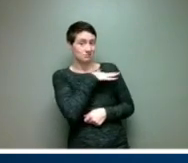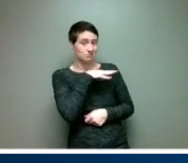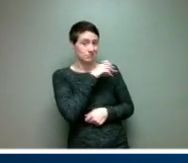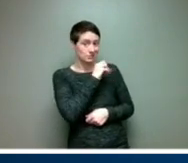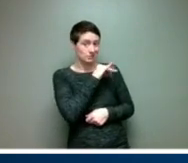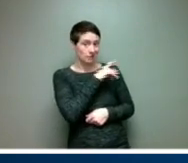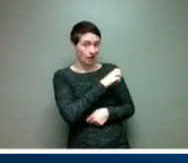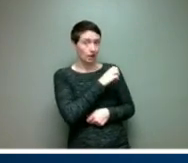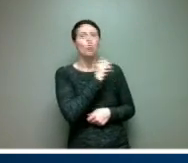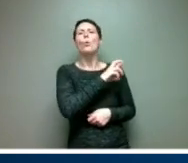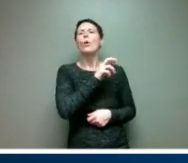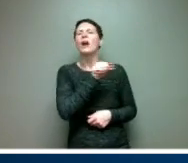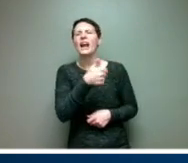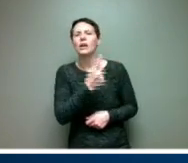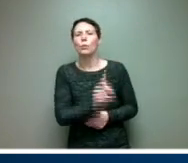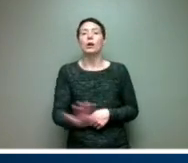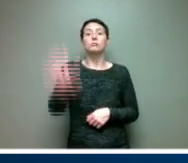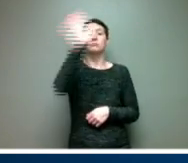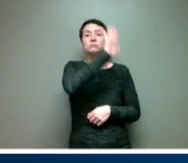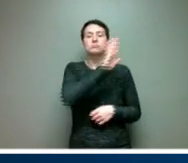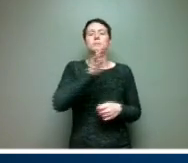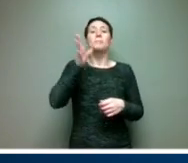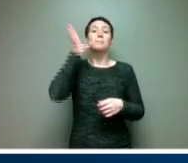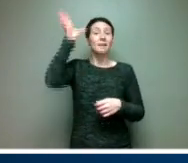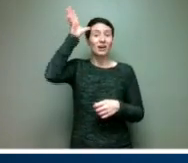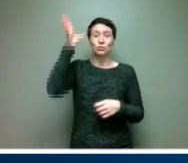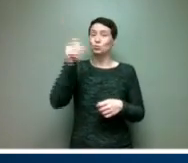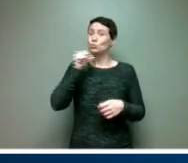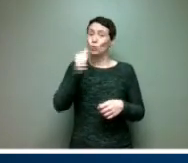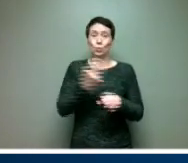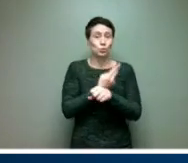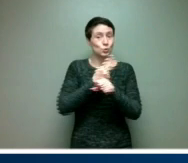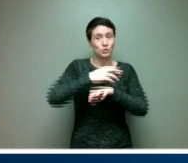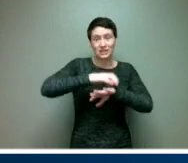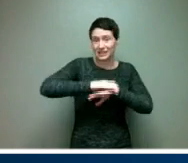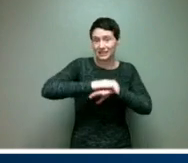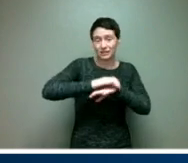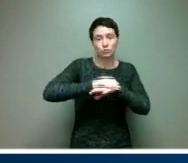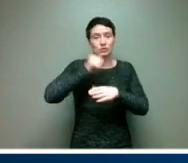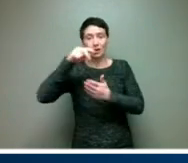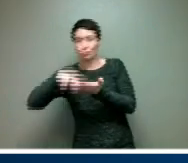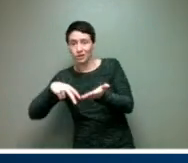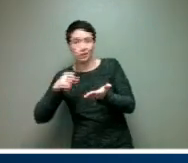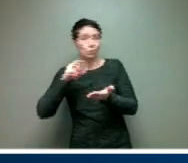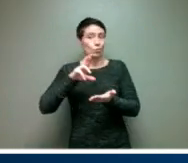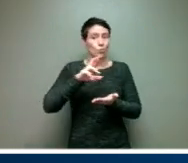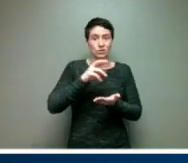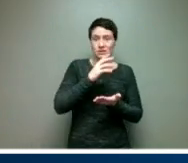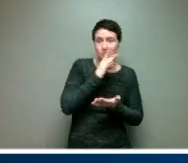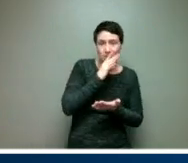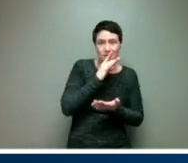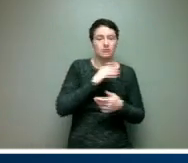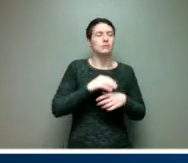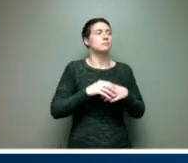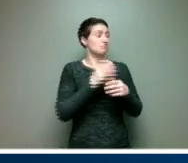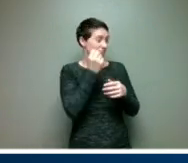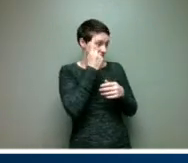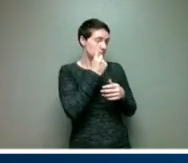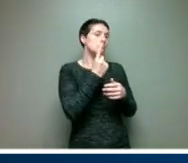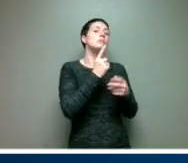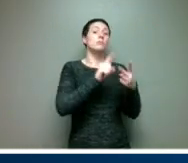and assist their children with English homework? There are children who have behavioral problems and need individual